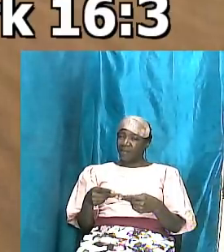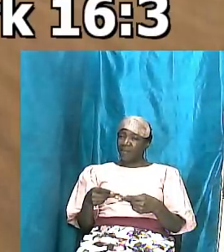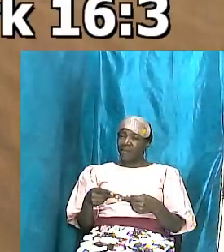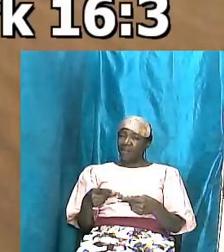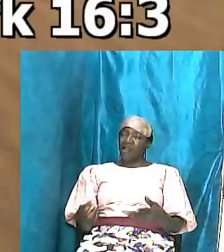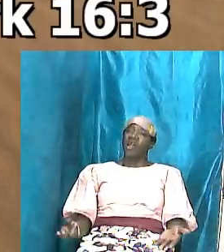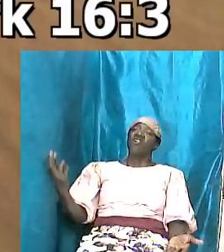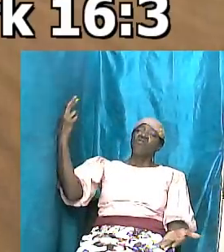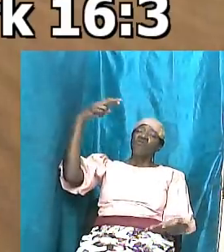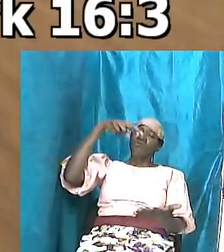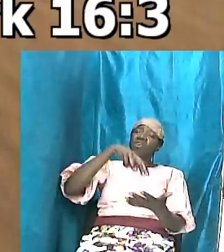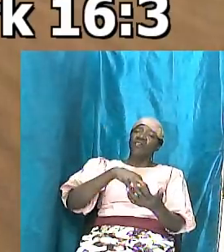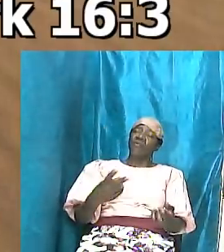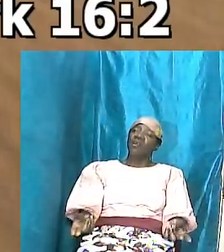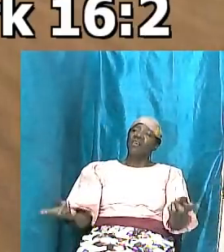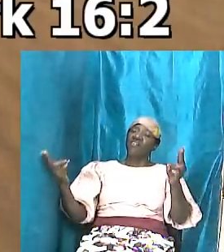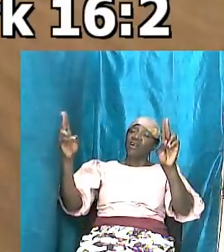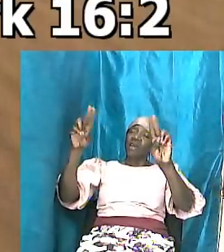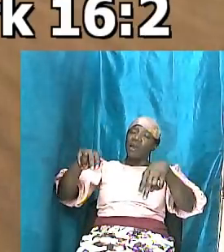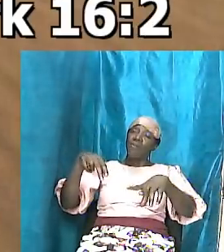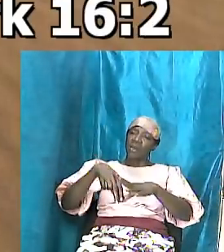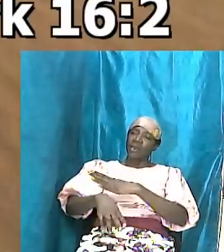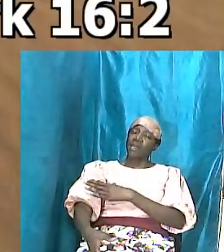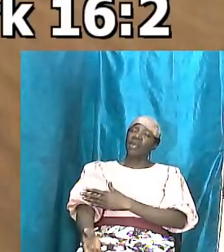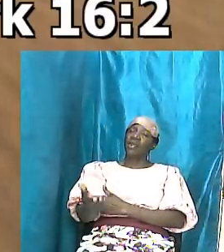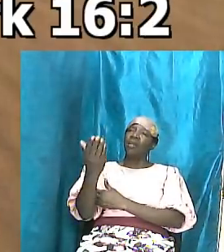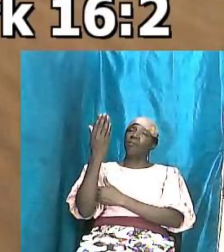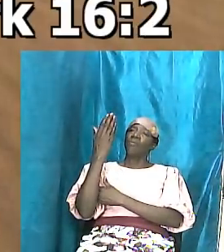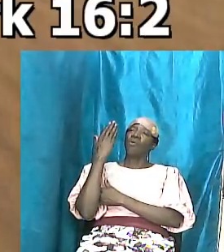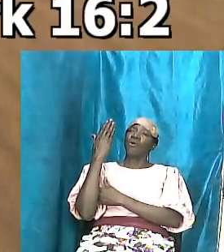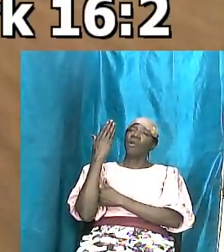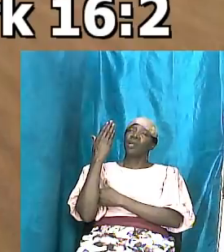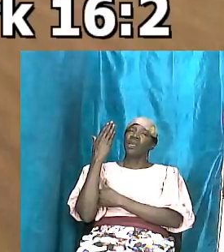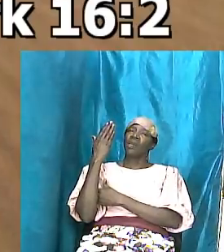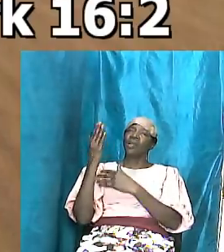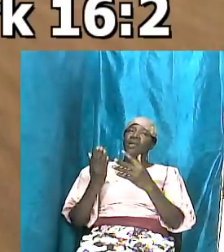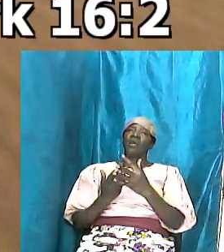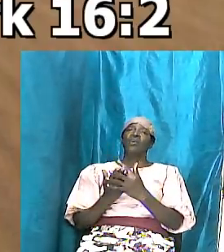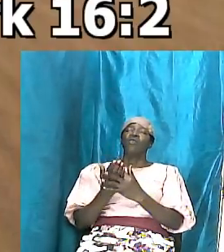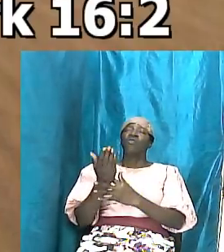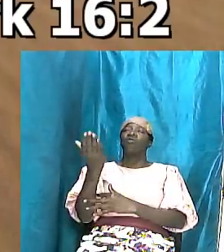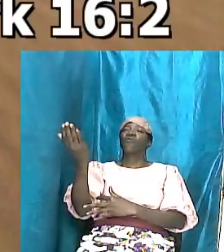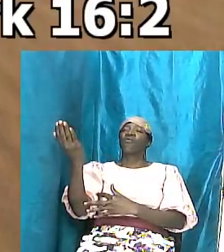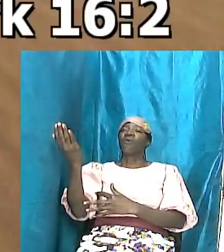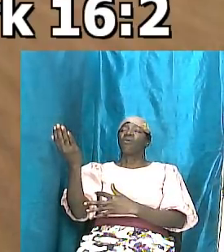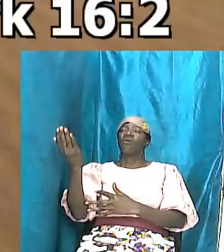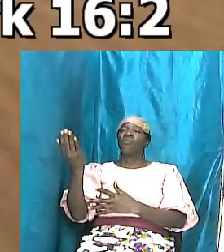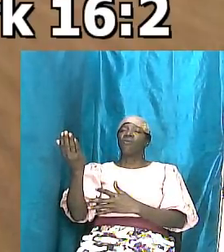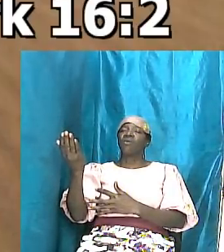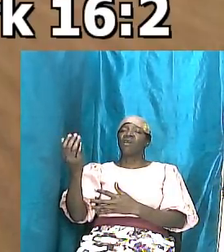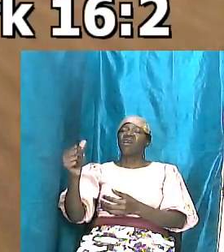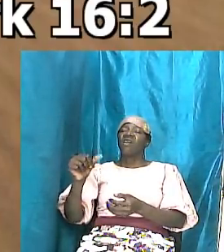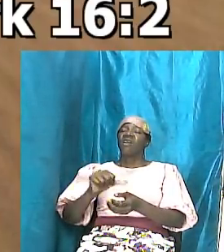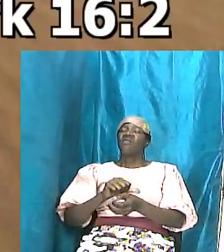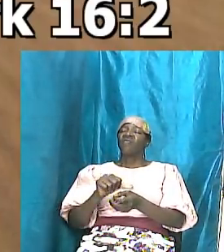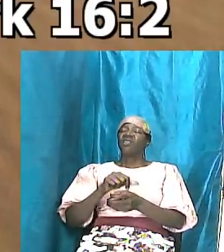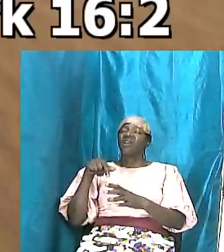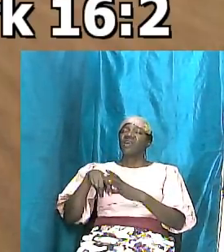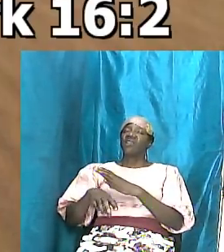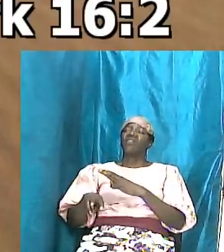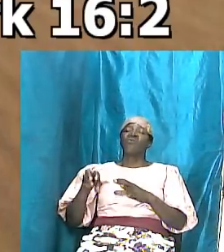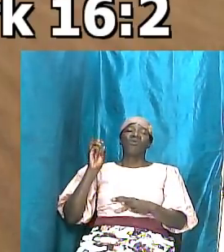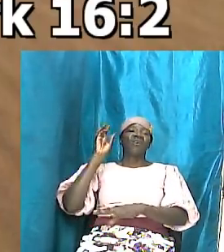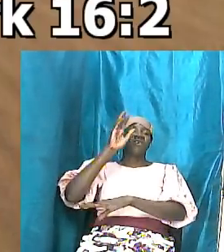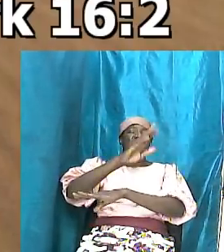took place in the morning. Throughout the entire episode, it was nighttime. But